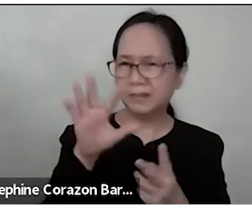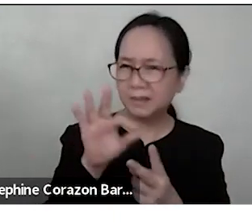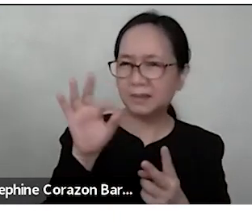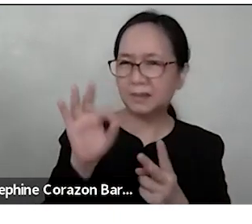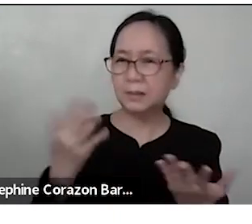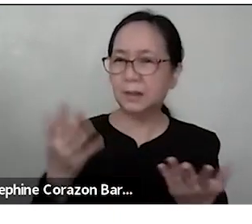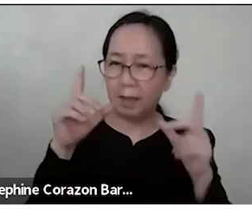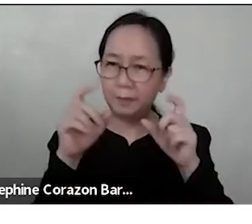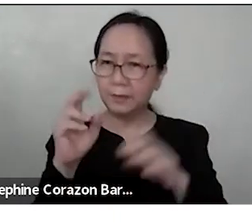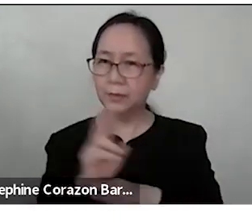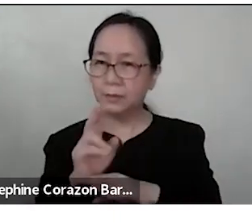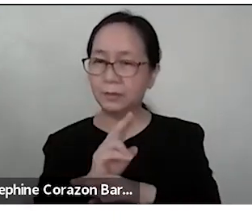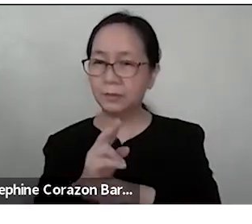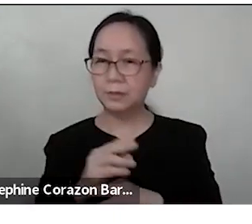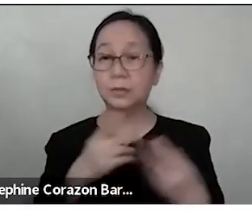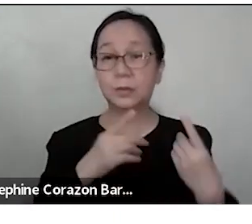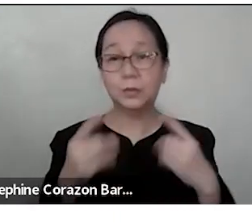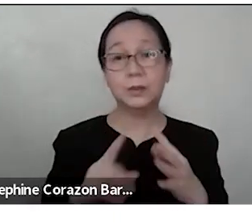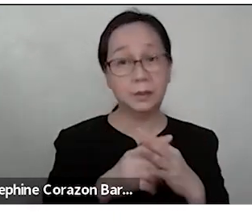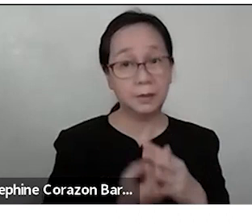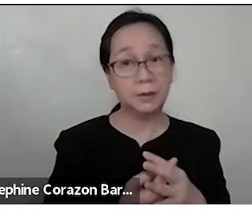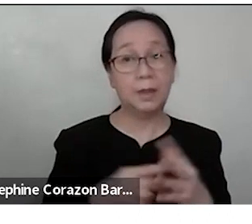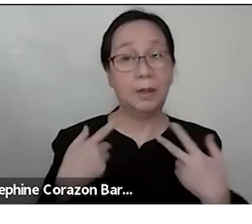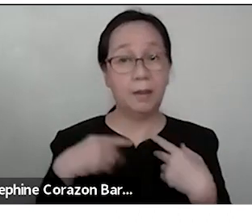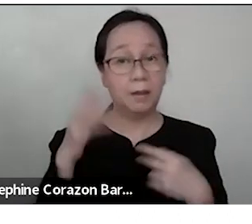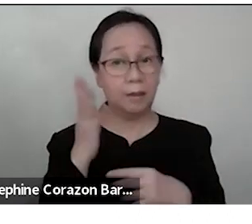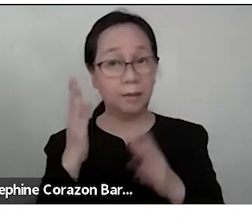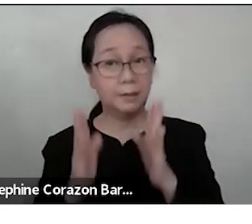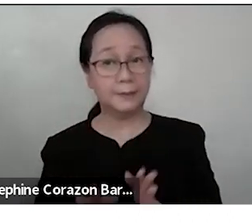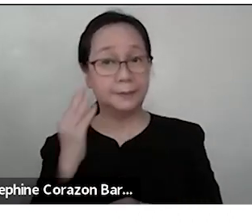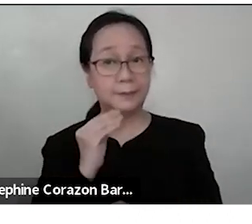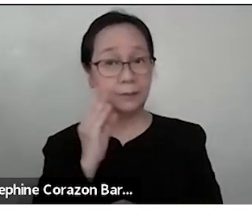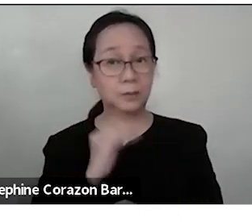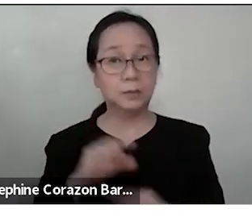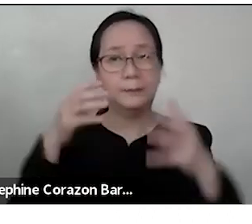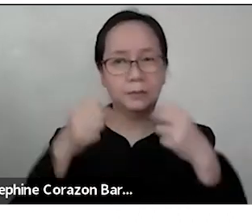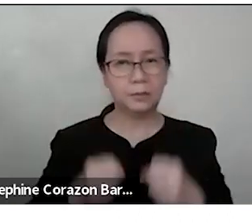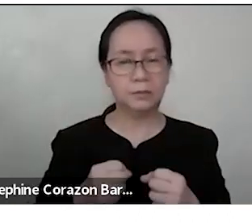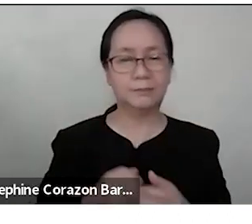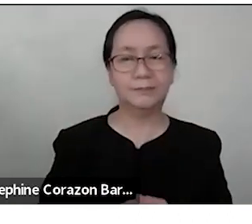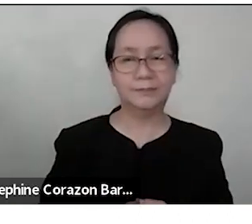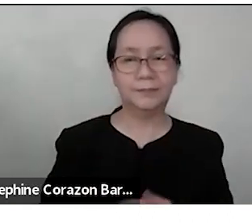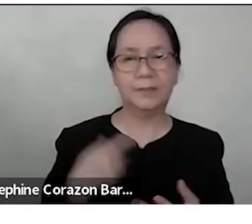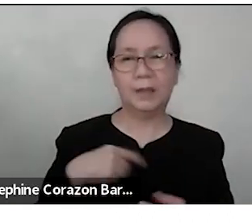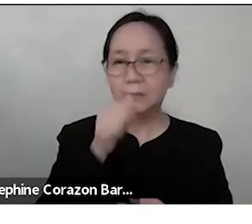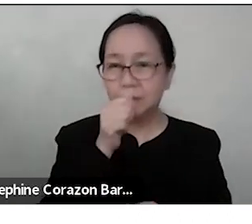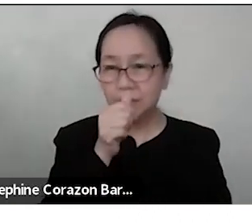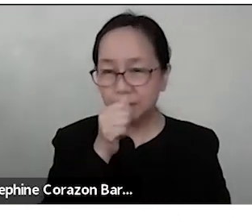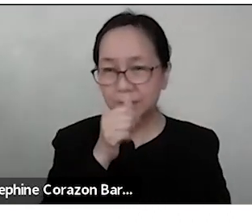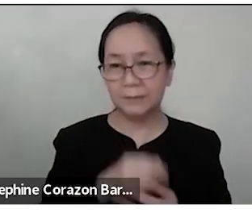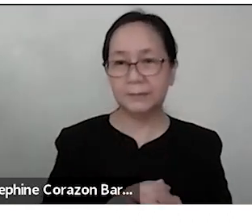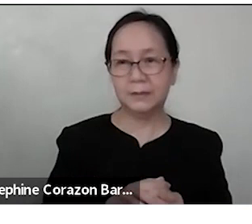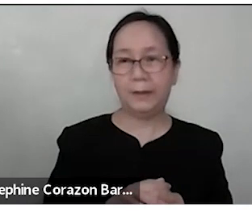camera use. During the launch, we had a child speaker who experienced being imprisoned. So privacy and confidentiality is crucial